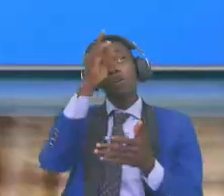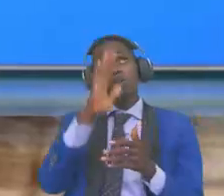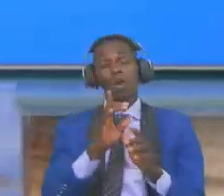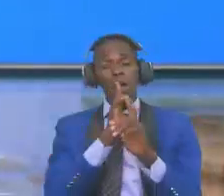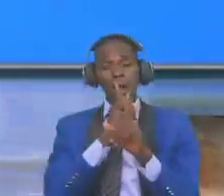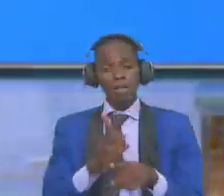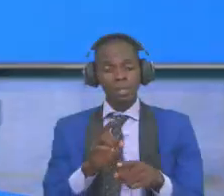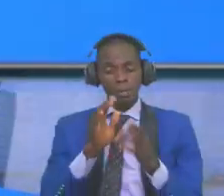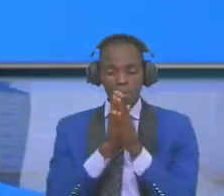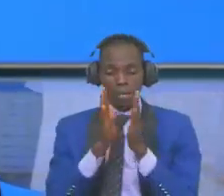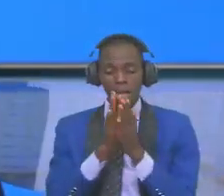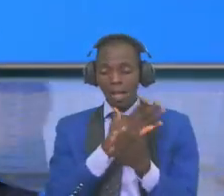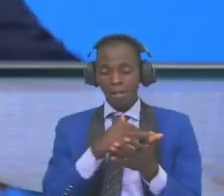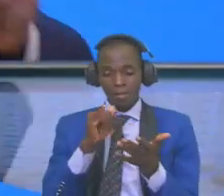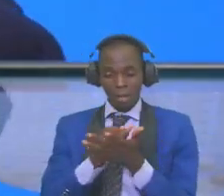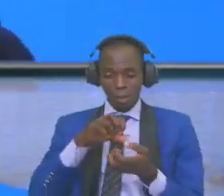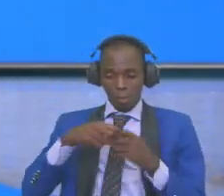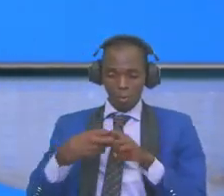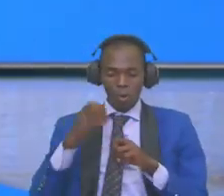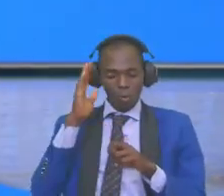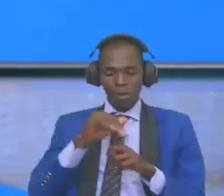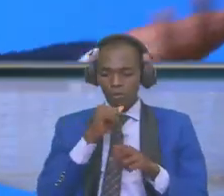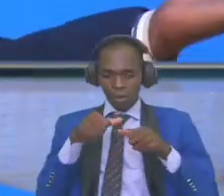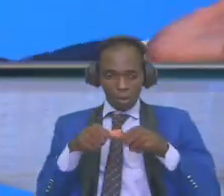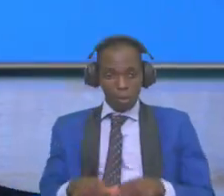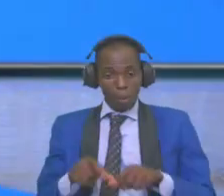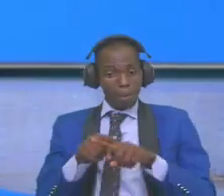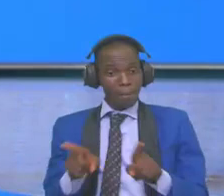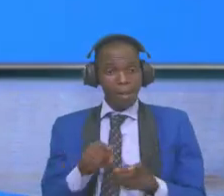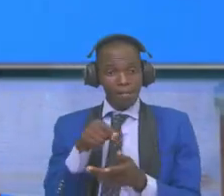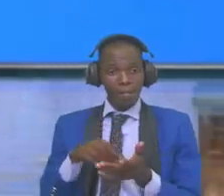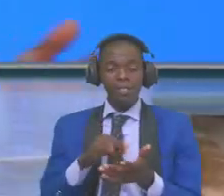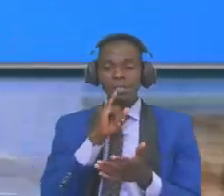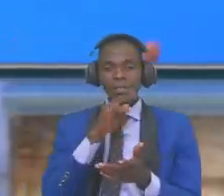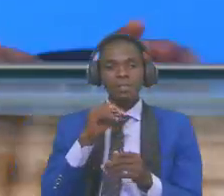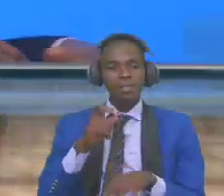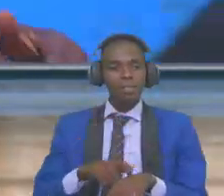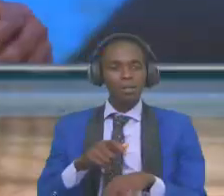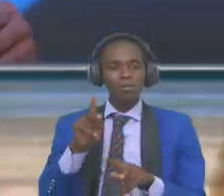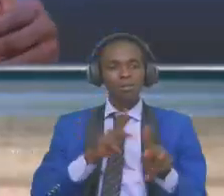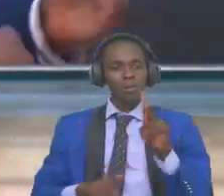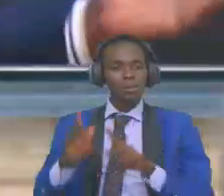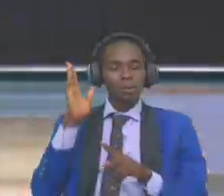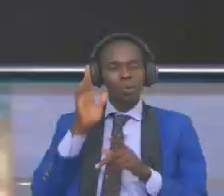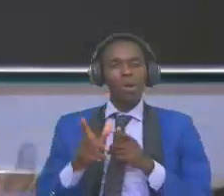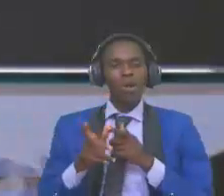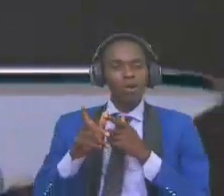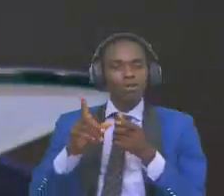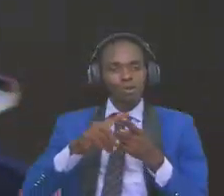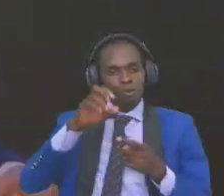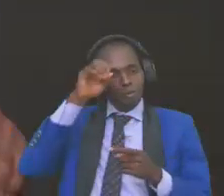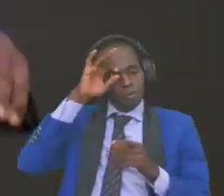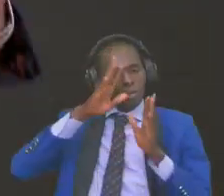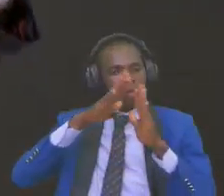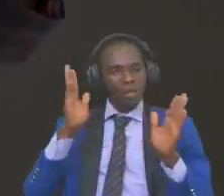that affliction will not remain. But this is the time people will run to herbalists,